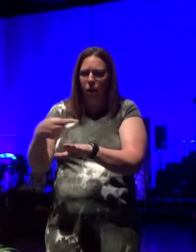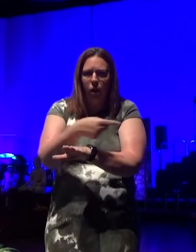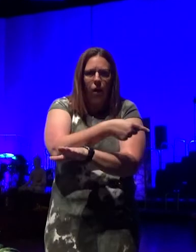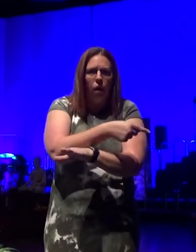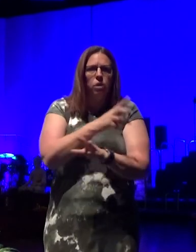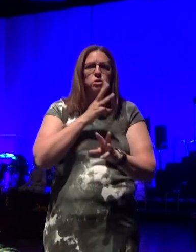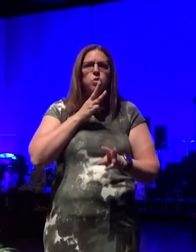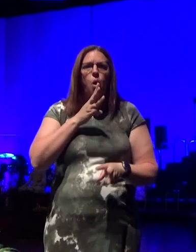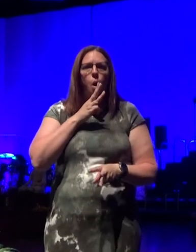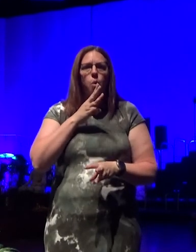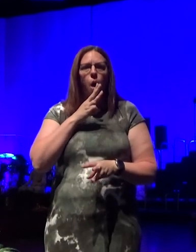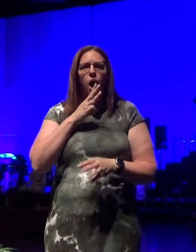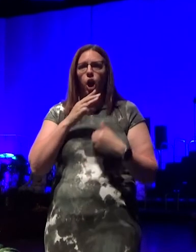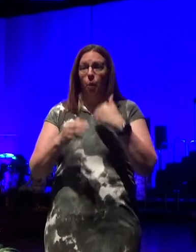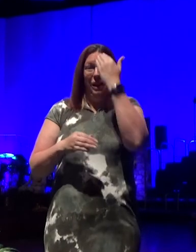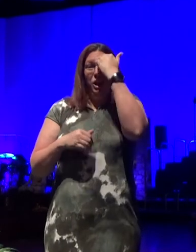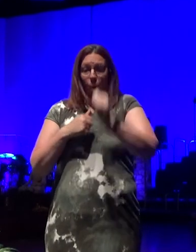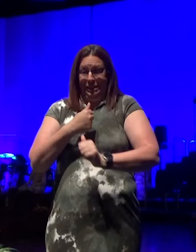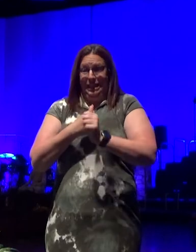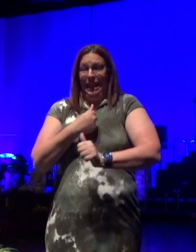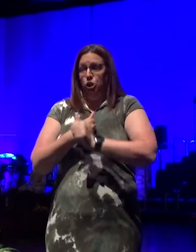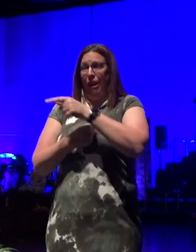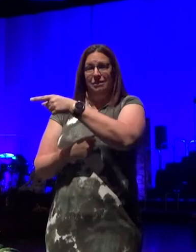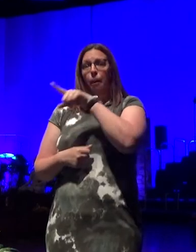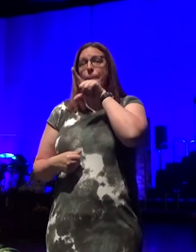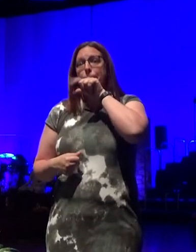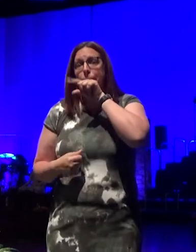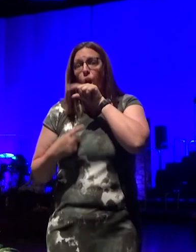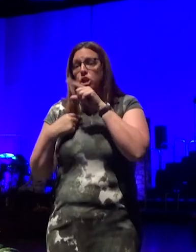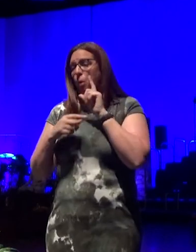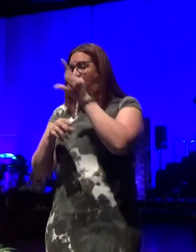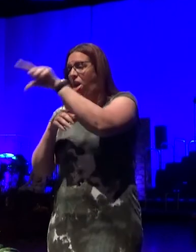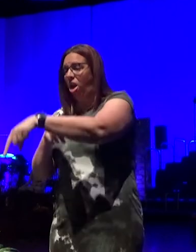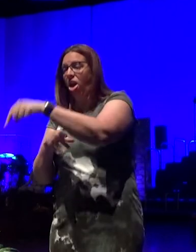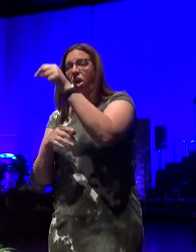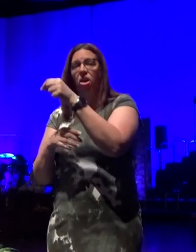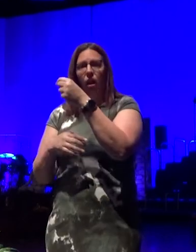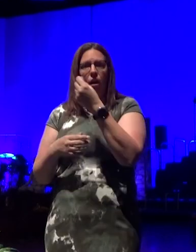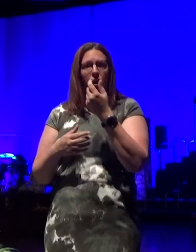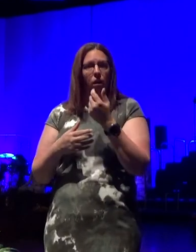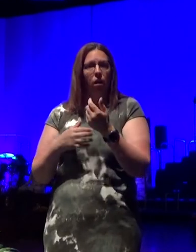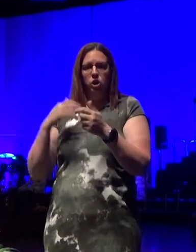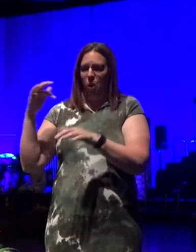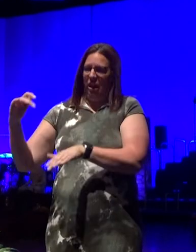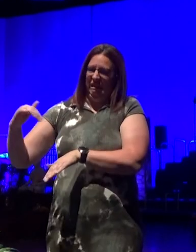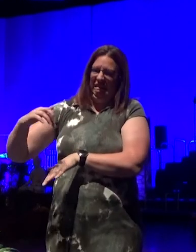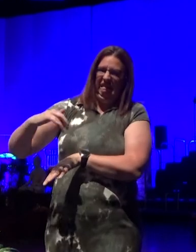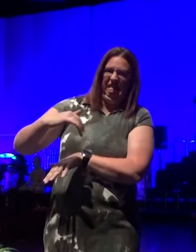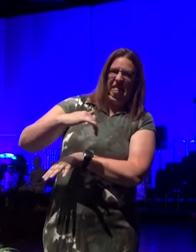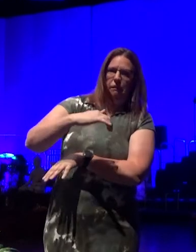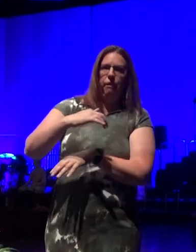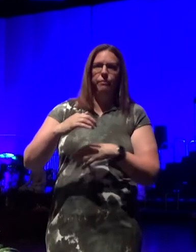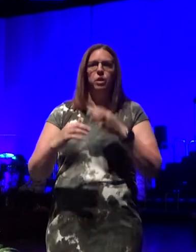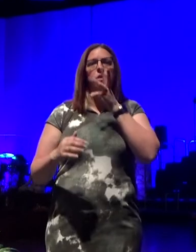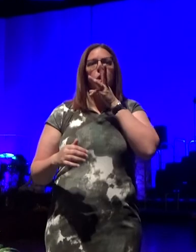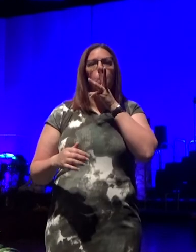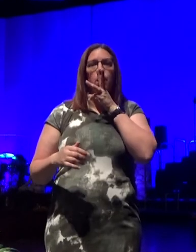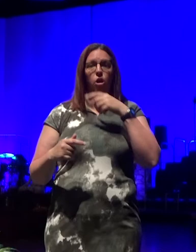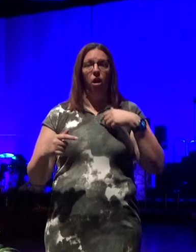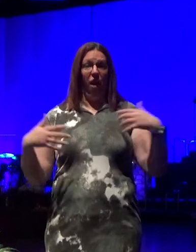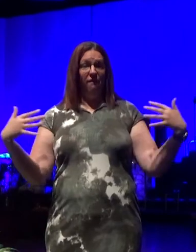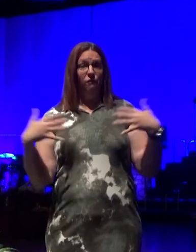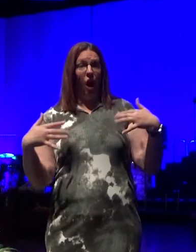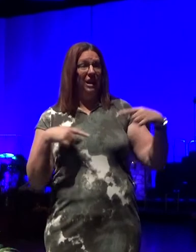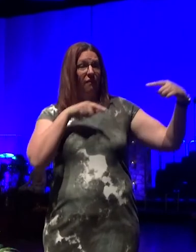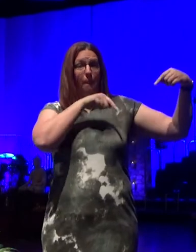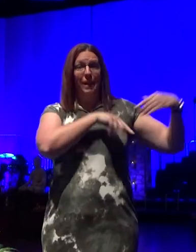it's dangerous, the birds are coming down and getting some of them. And they're moving through there. And Campbell's amazed. Are they afraid of the big waves? No, not